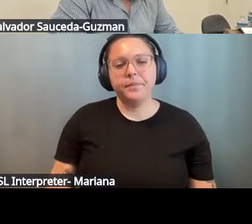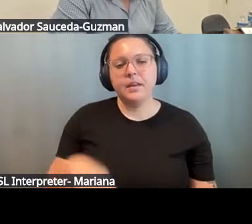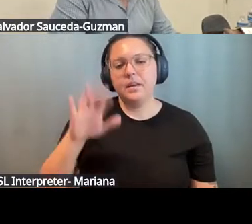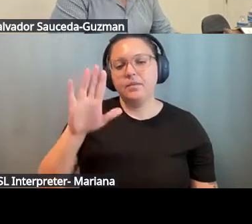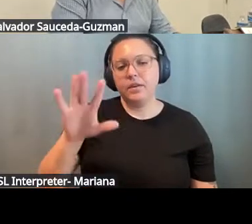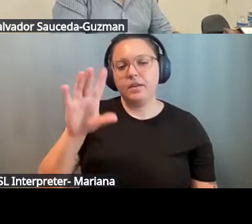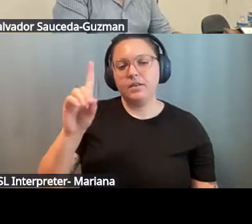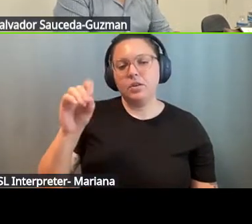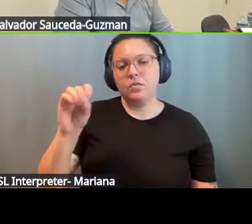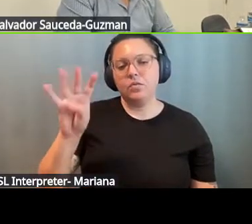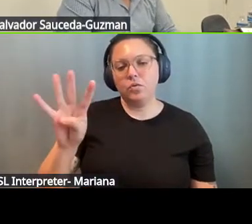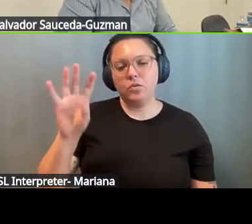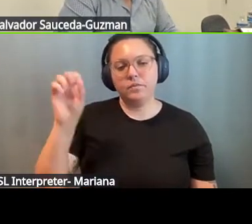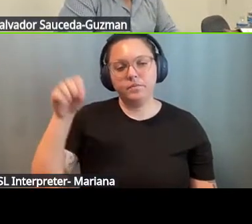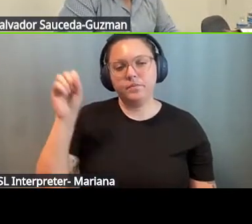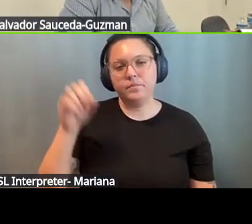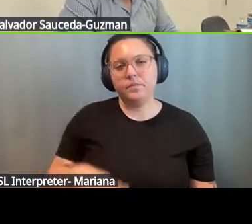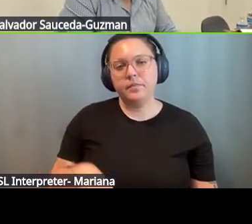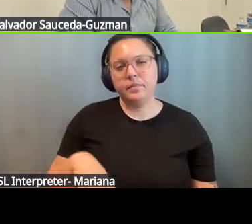5D04, Aye.